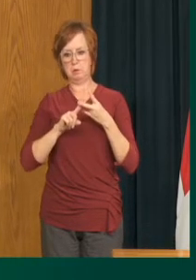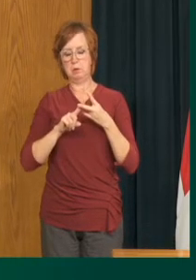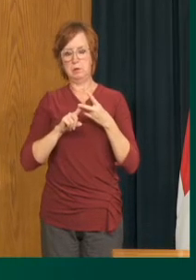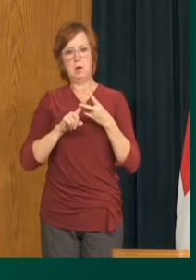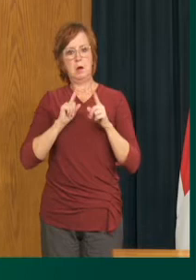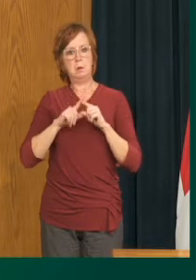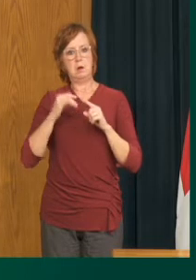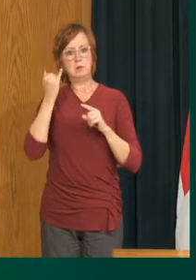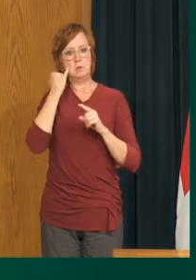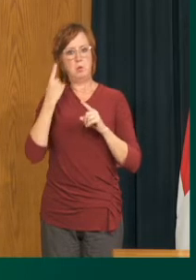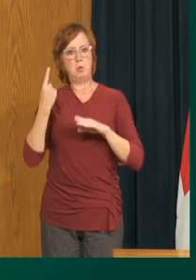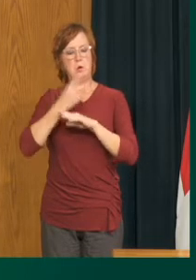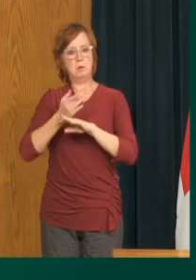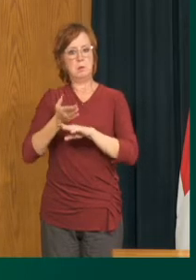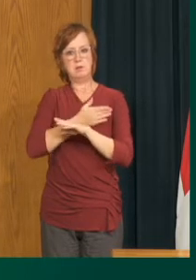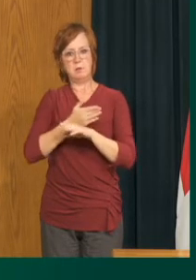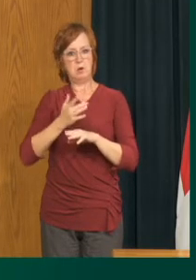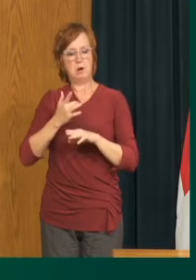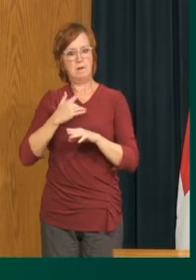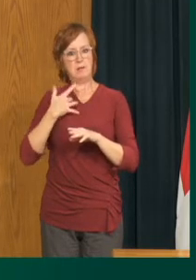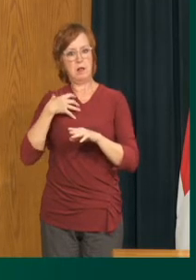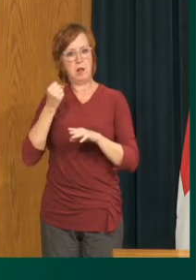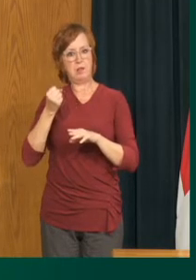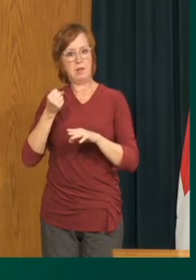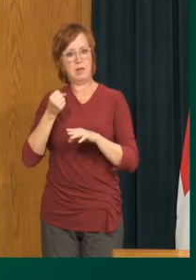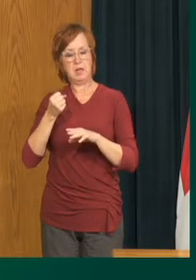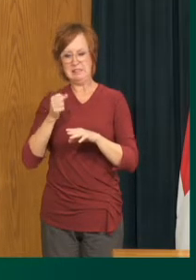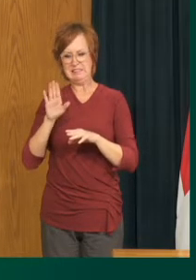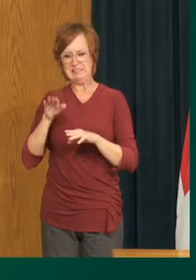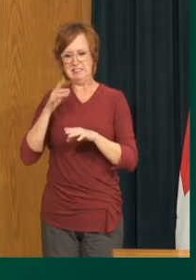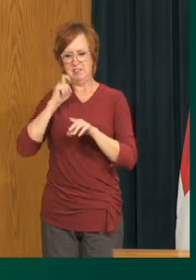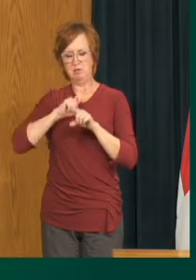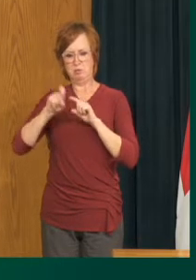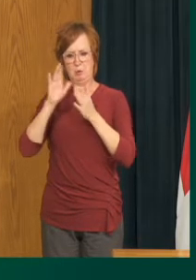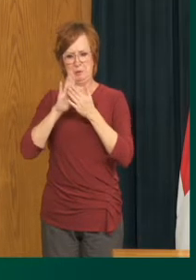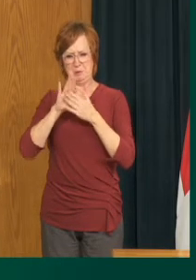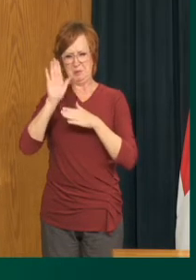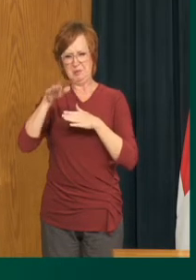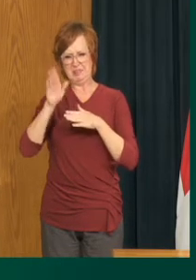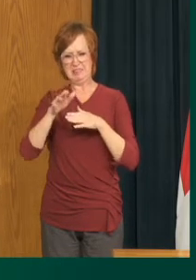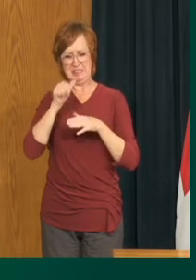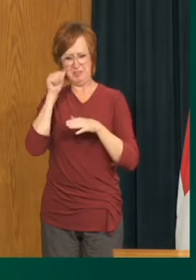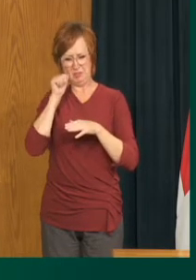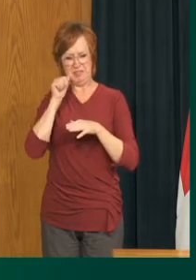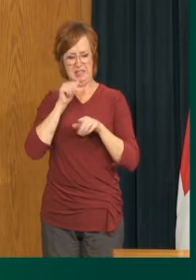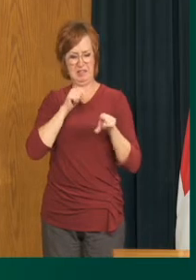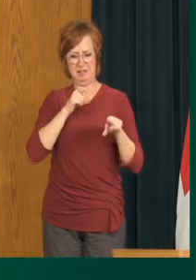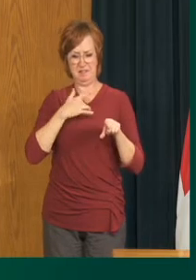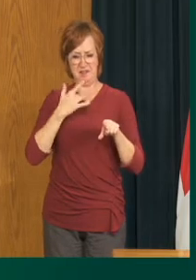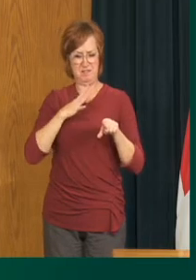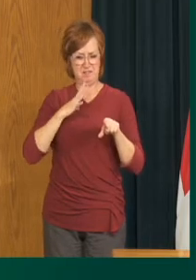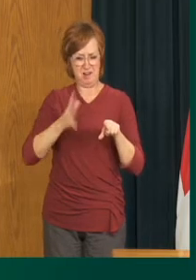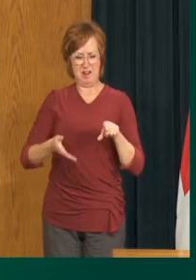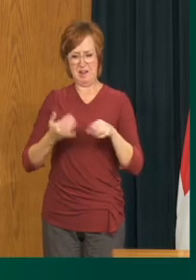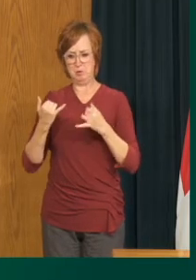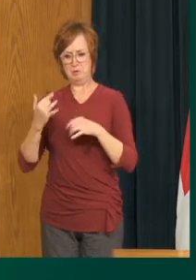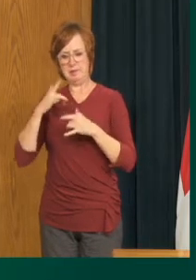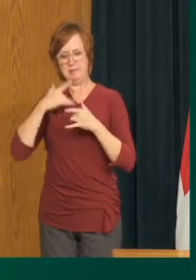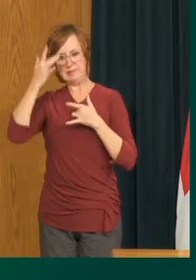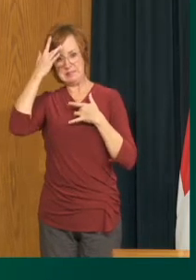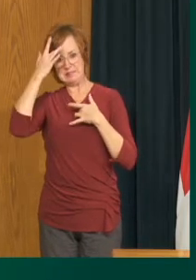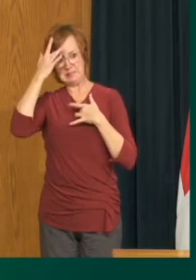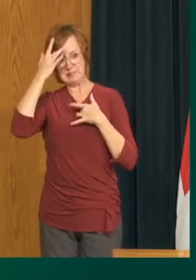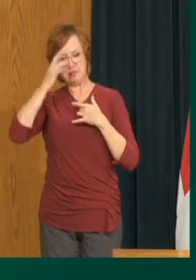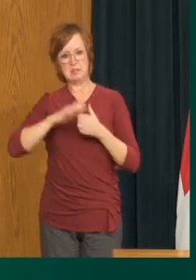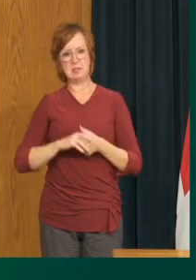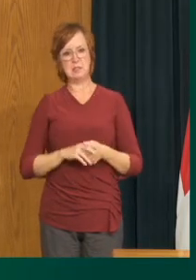1 or 2 days before developing symptoms, appropriate investigations are done to make sure that close contacts, if there are any in the class, are isolated.